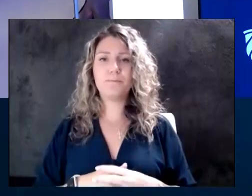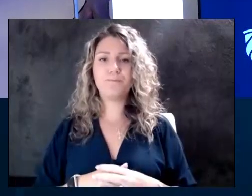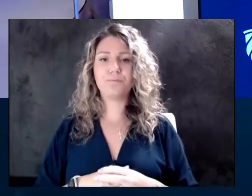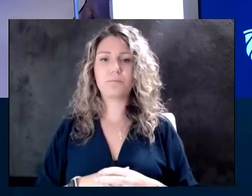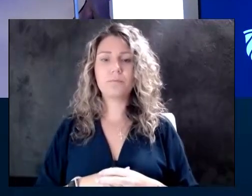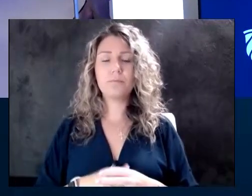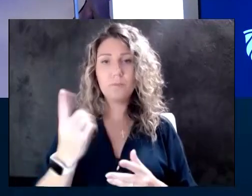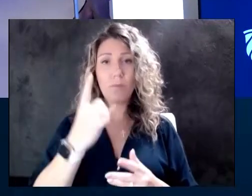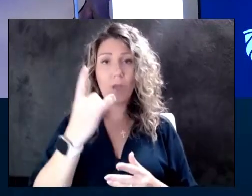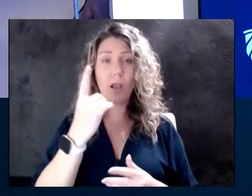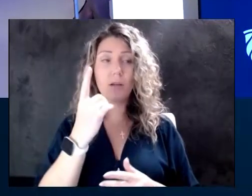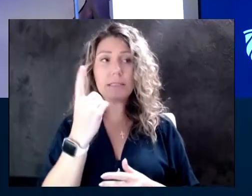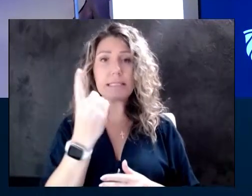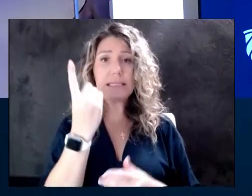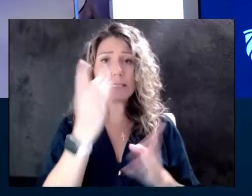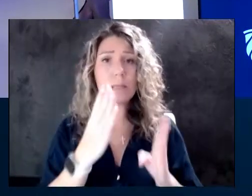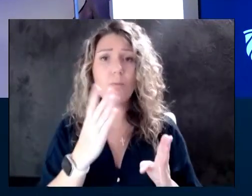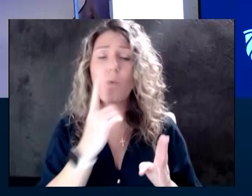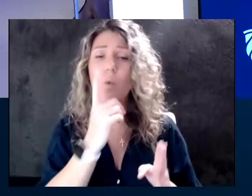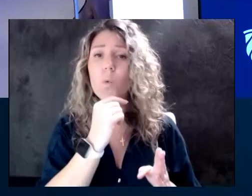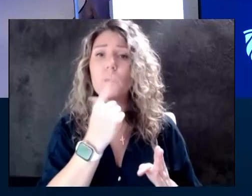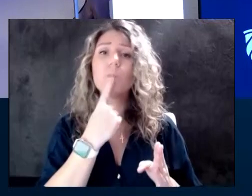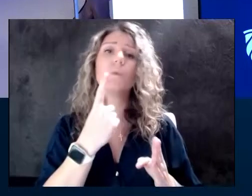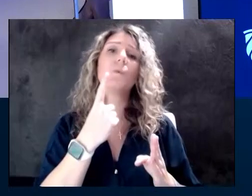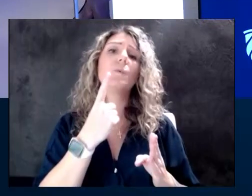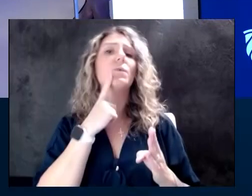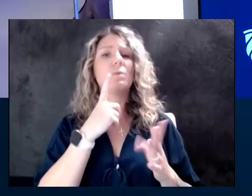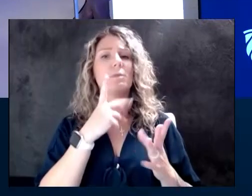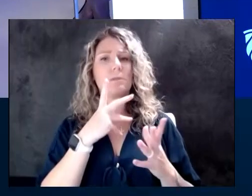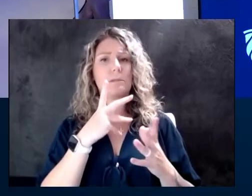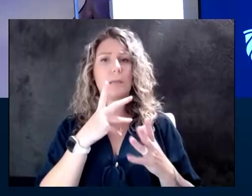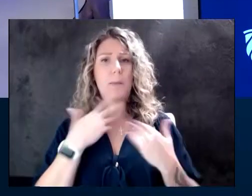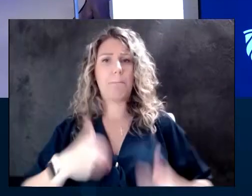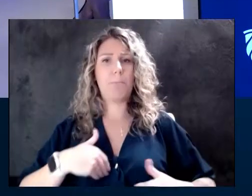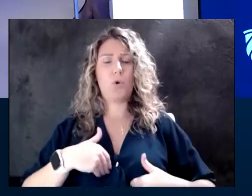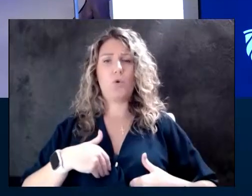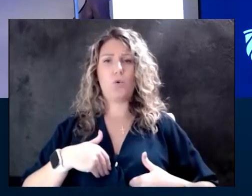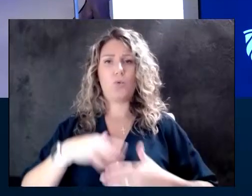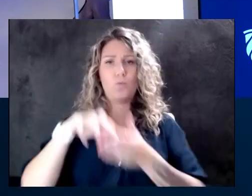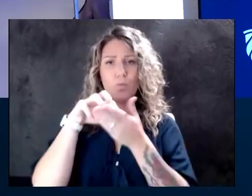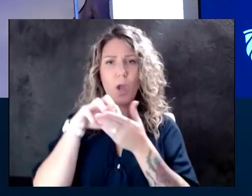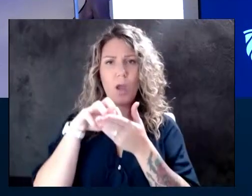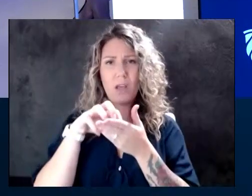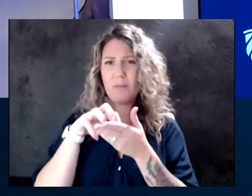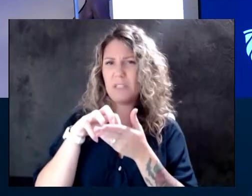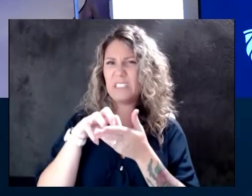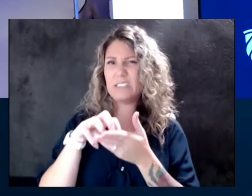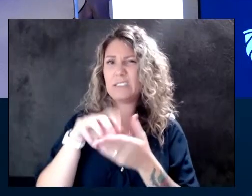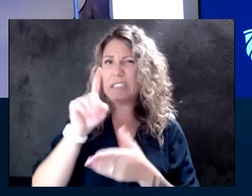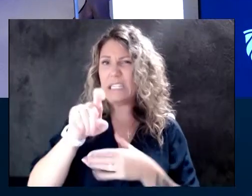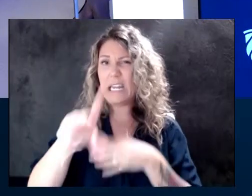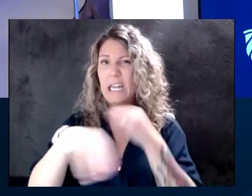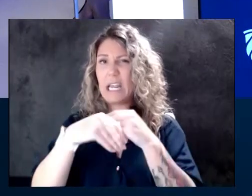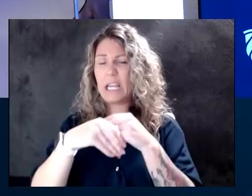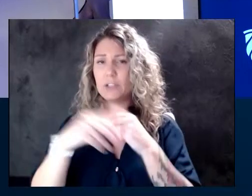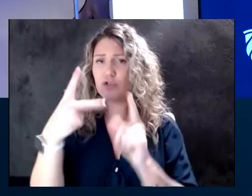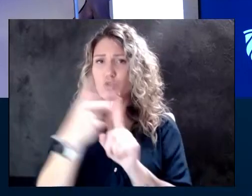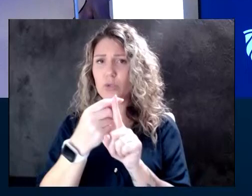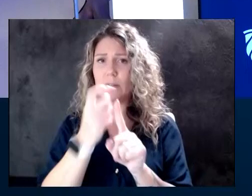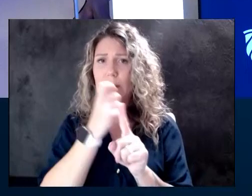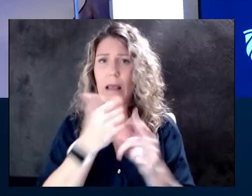immunocompromised person scheduled for a booster today go ahead and get that? That person doesn't have any symptoms. So they share a